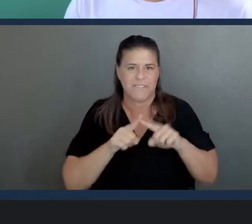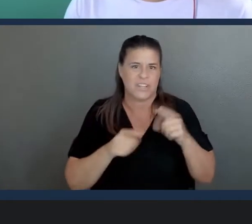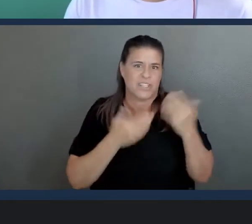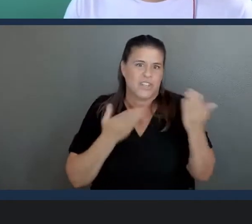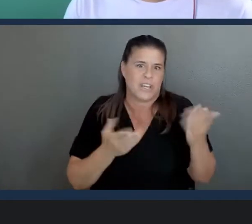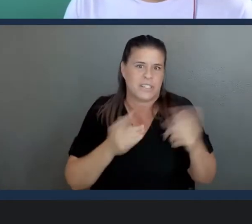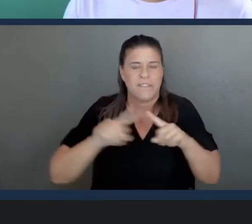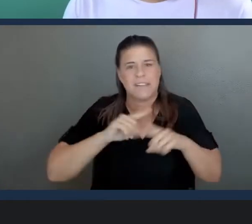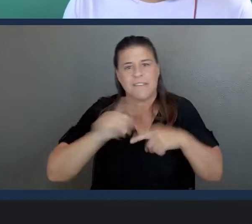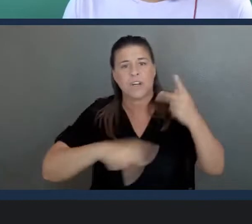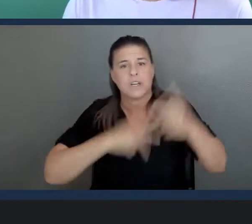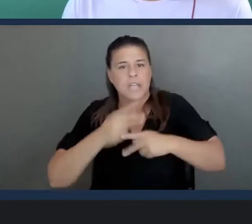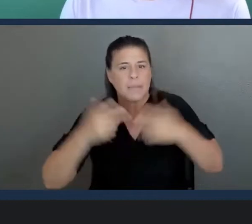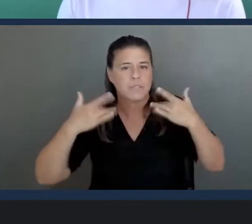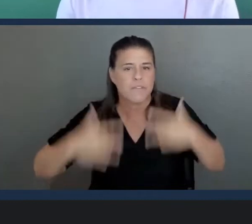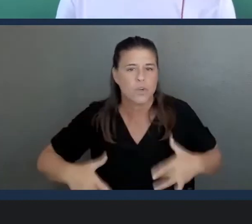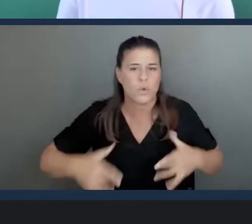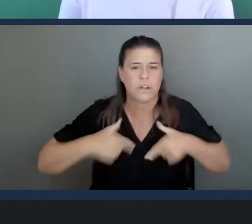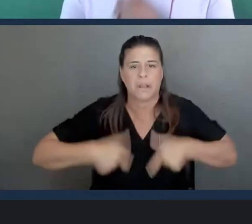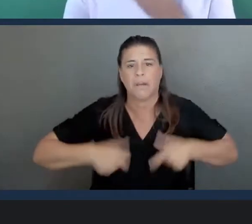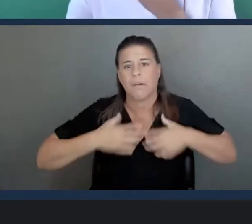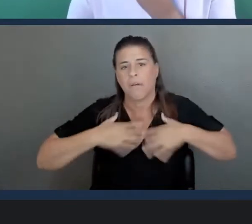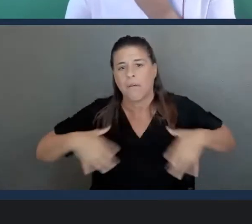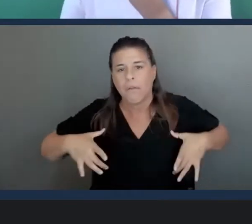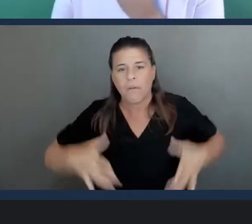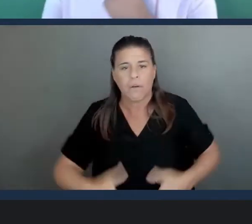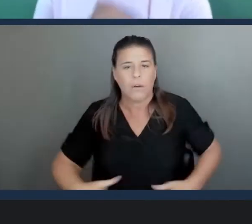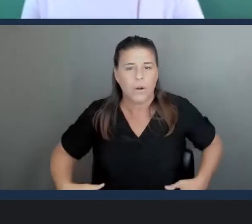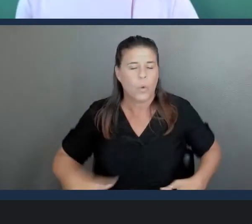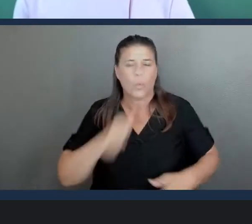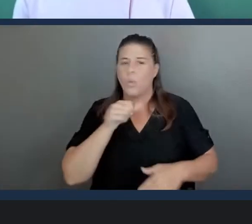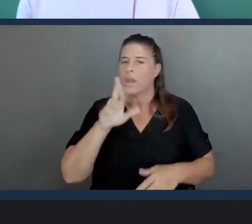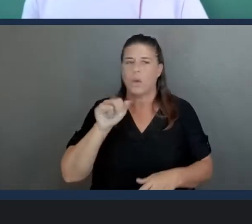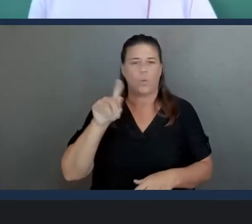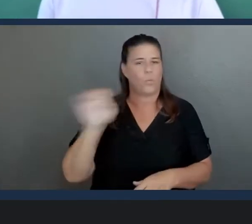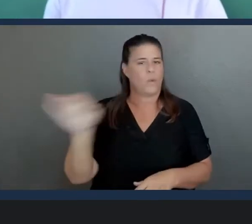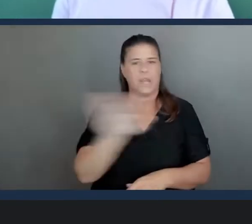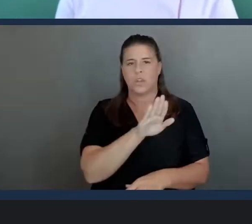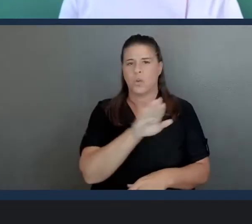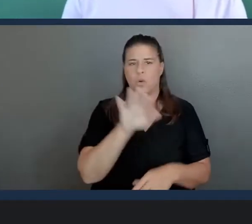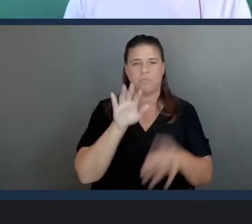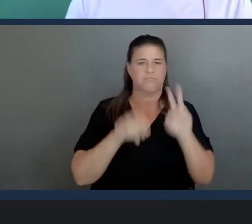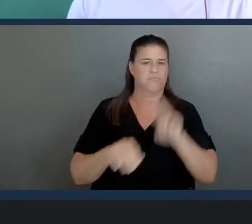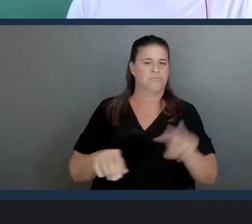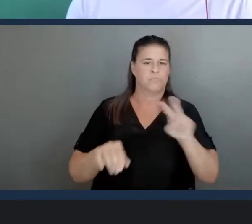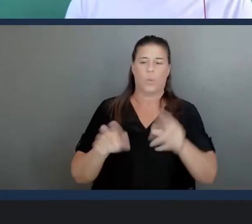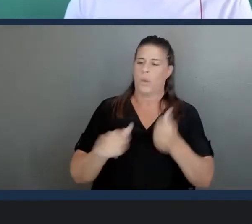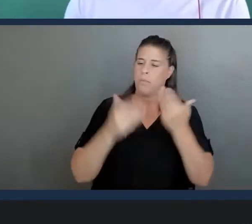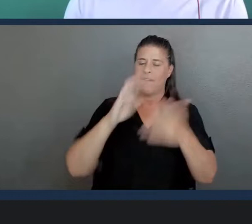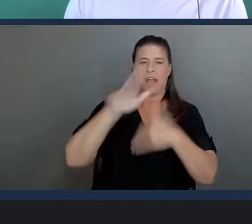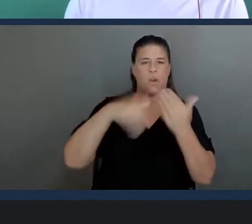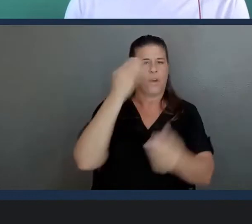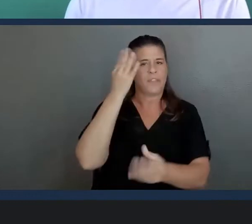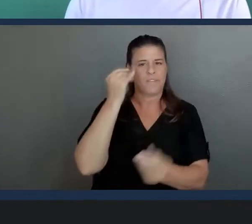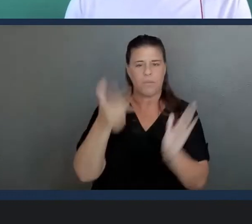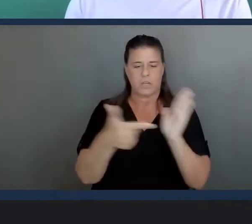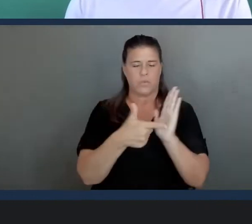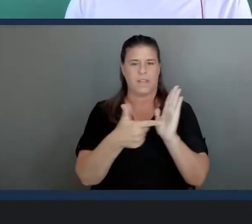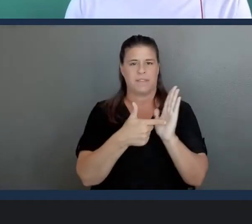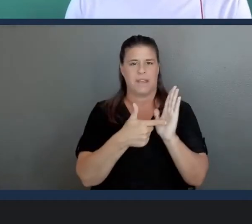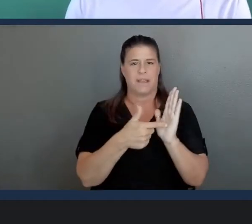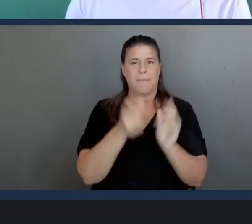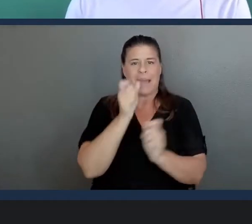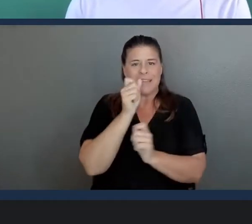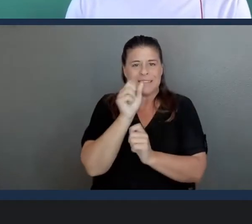of nudity. It'll tell you how, like, we don't make rating judgments on your content. We give you all of the detail at a second by